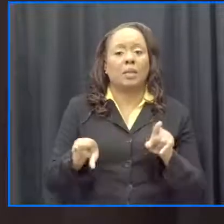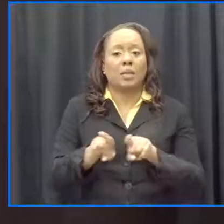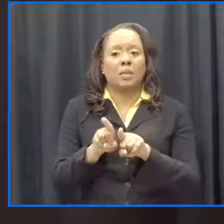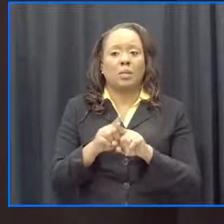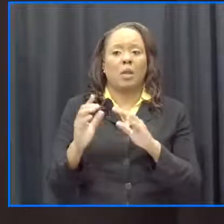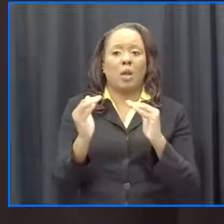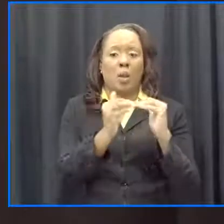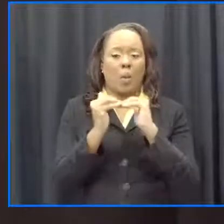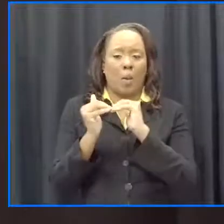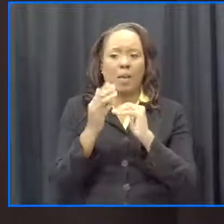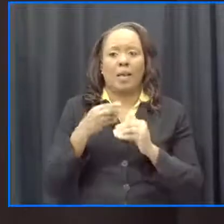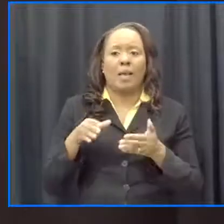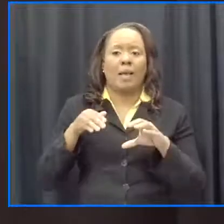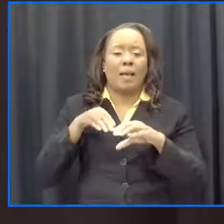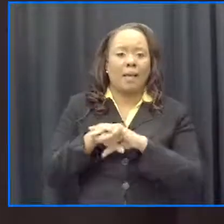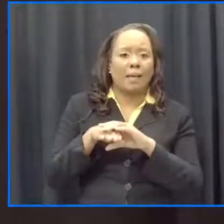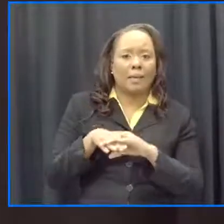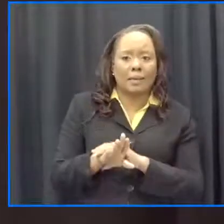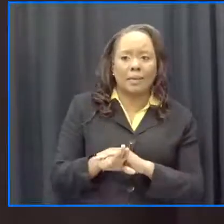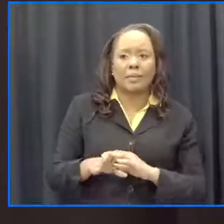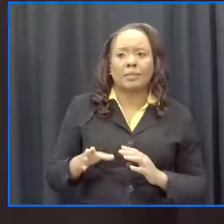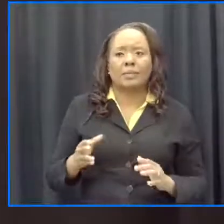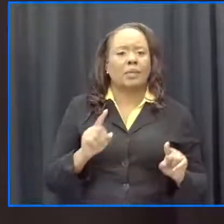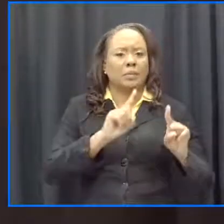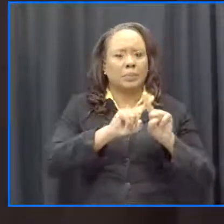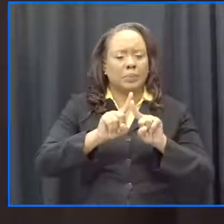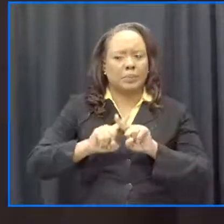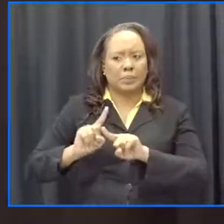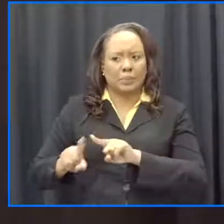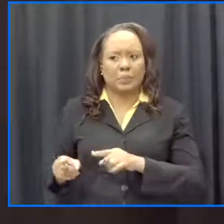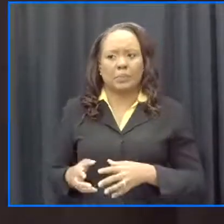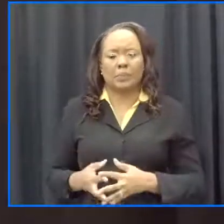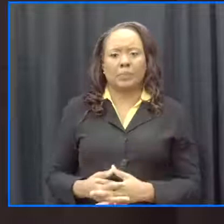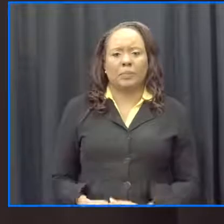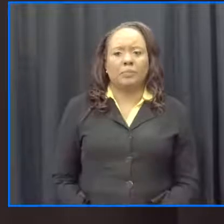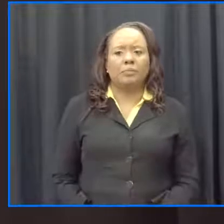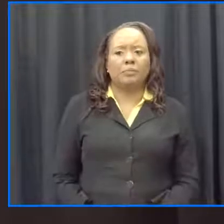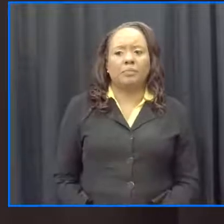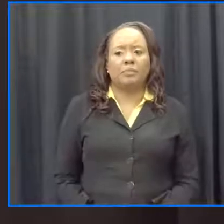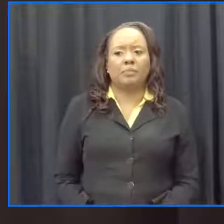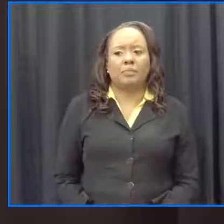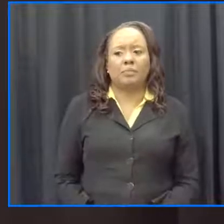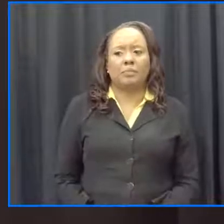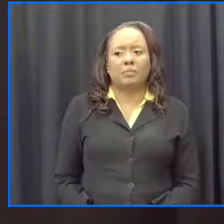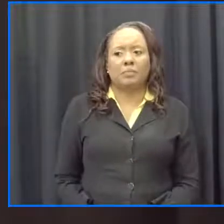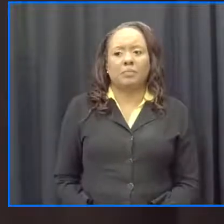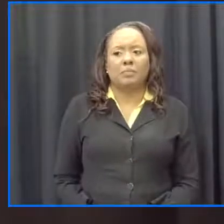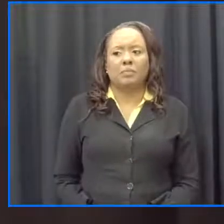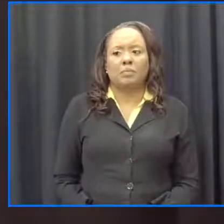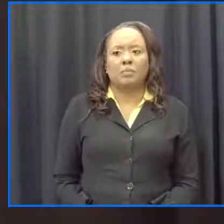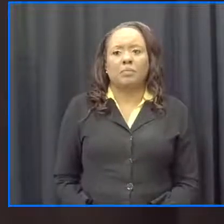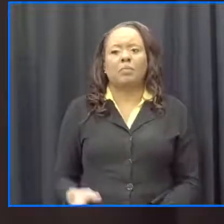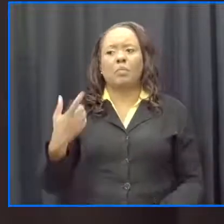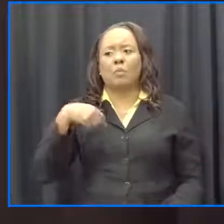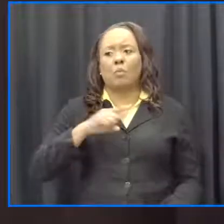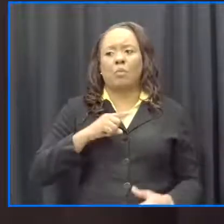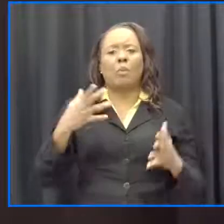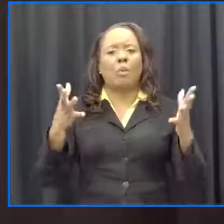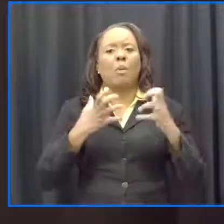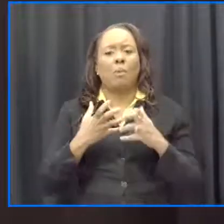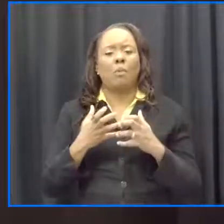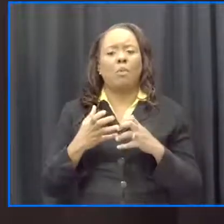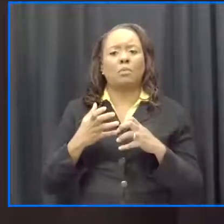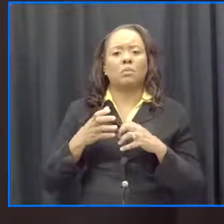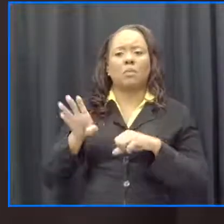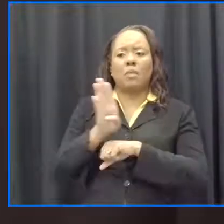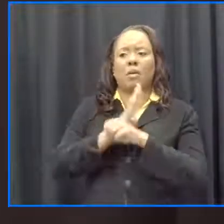equality and access to digital and computing spaces. We must also find the means to fully engage the